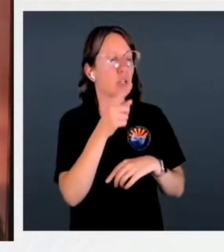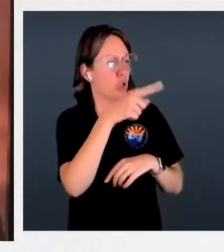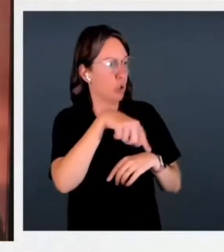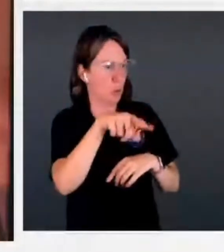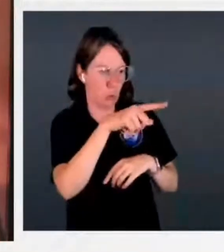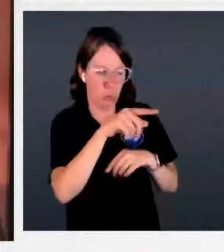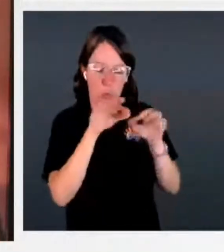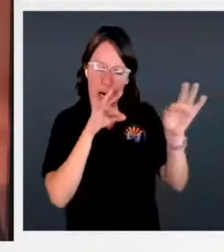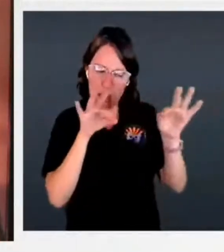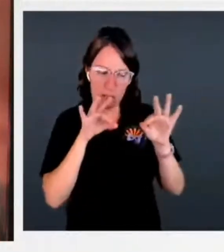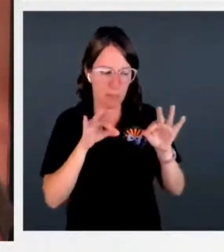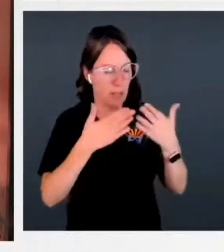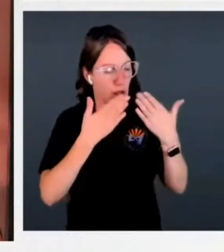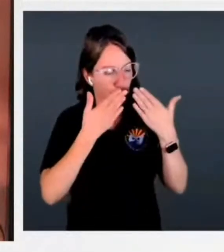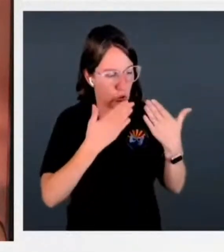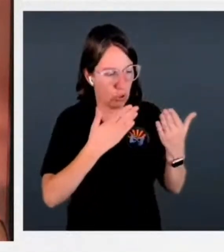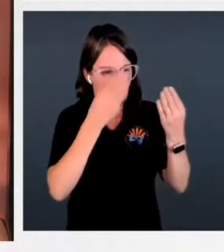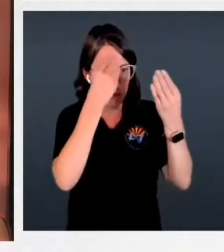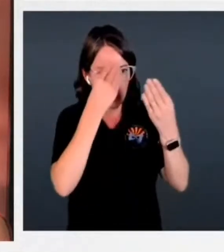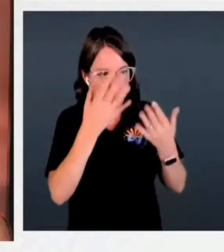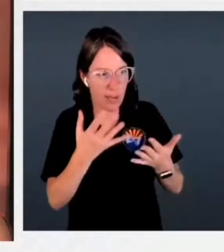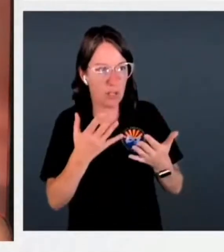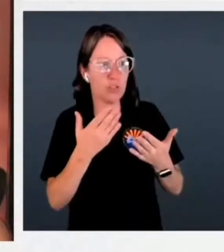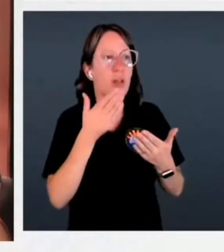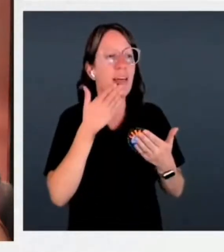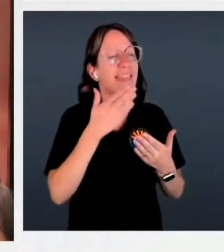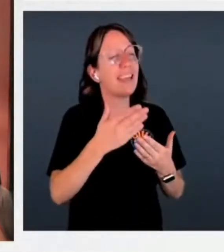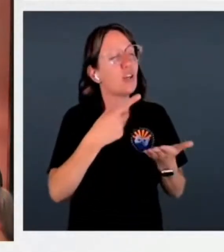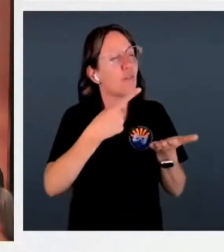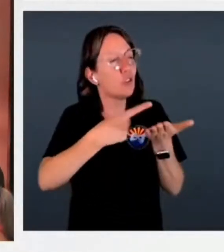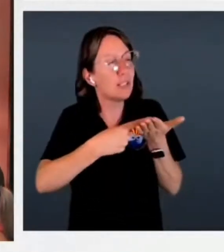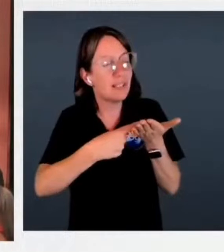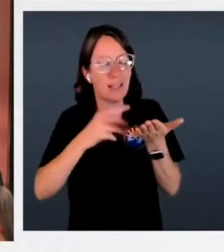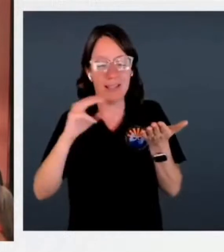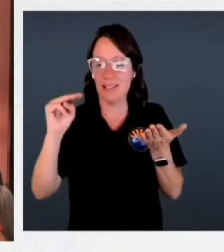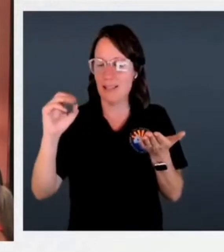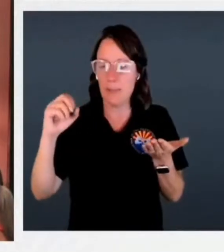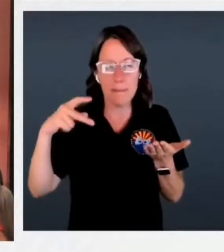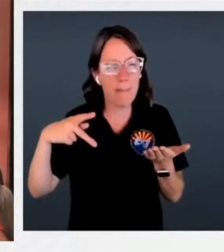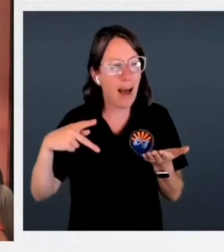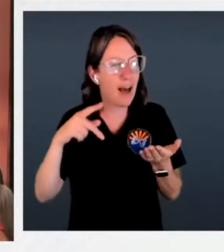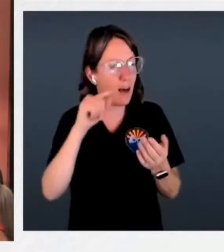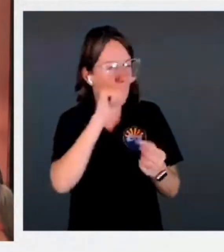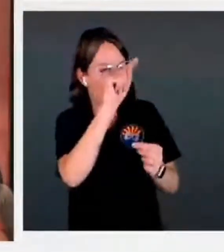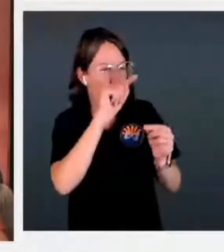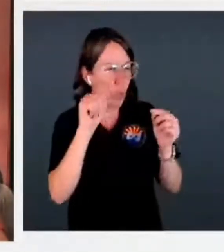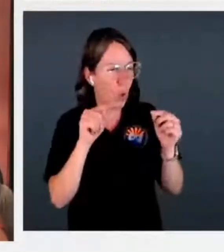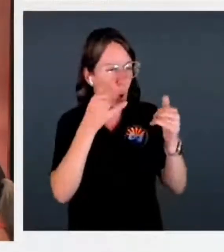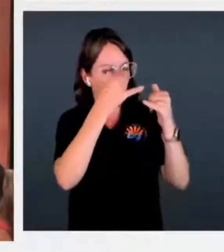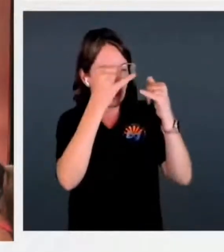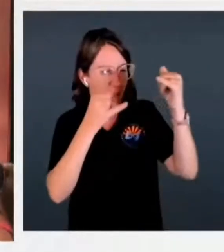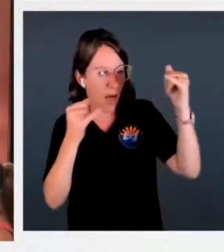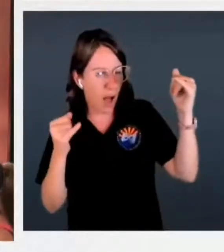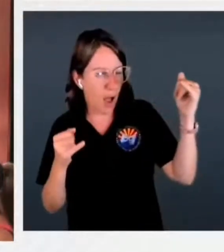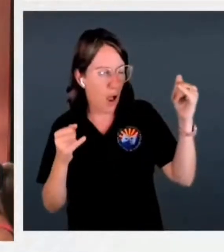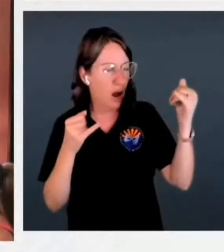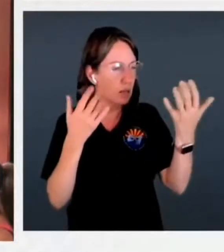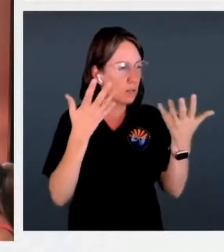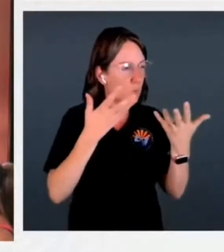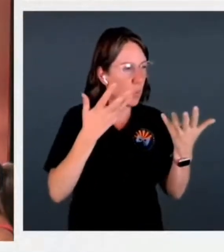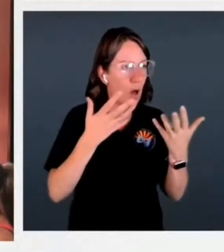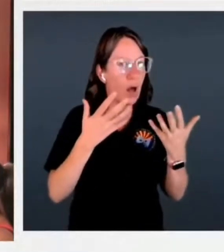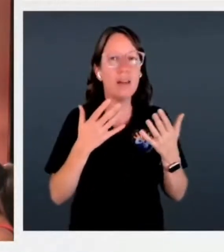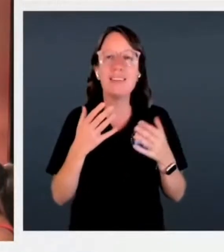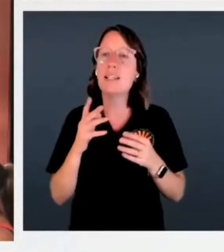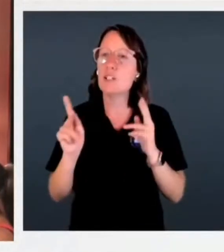I thank you for telling us about all the lines, because it really gives a lot of people some confidence that the fire might not